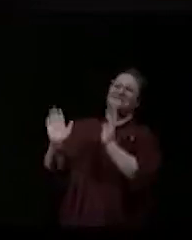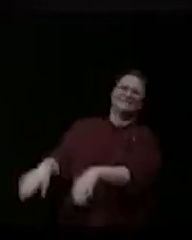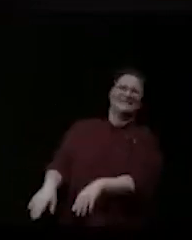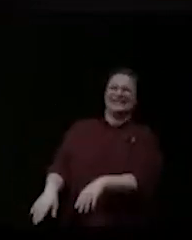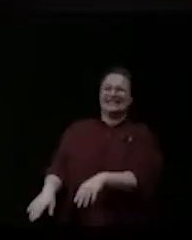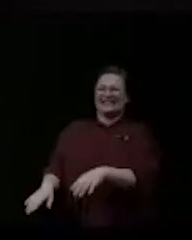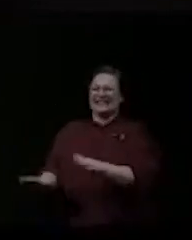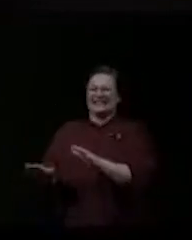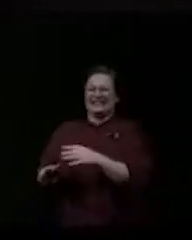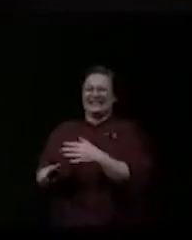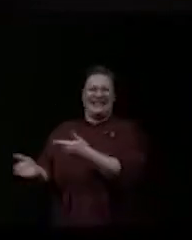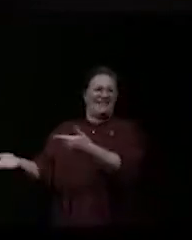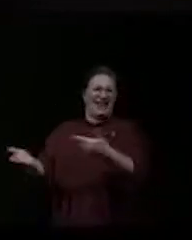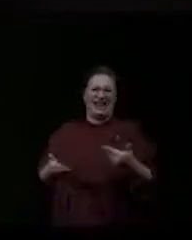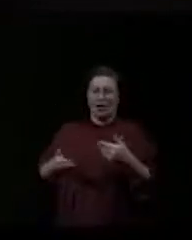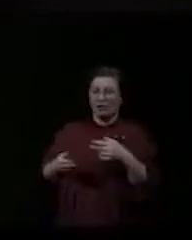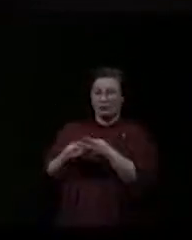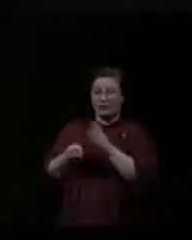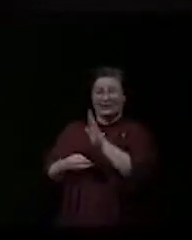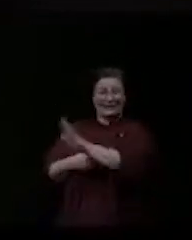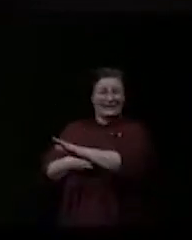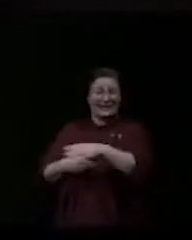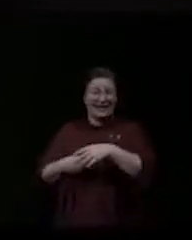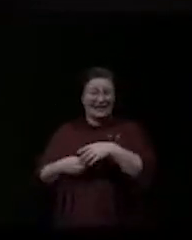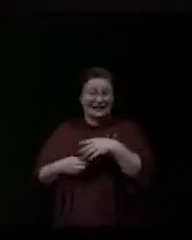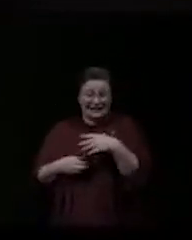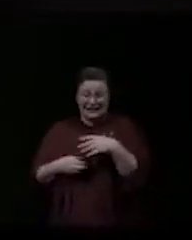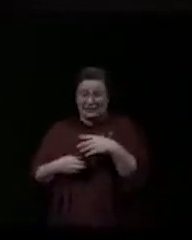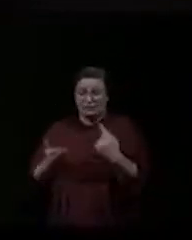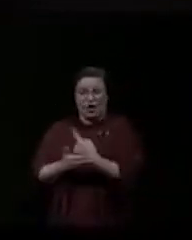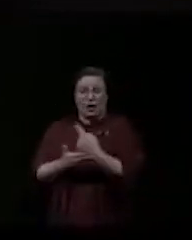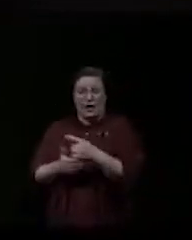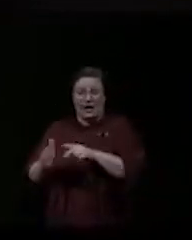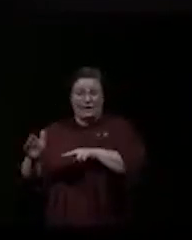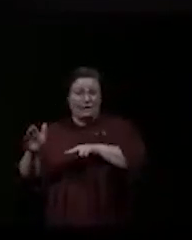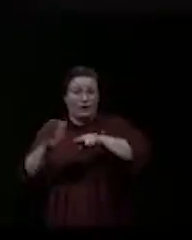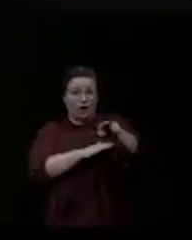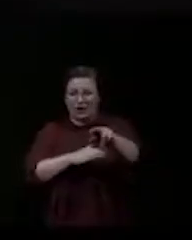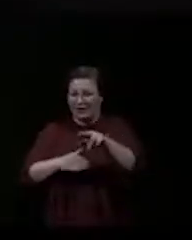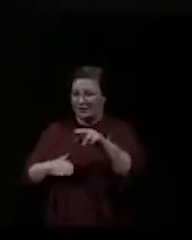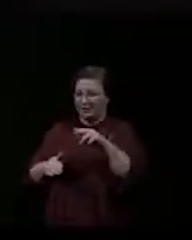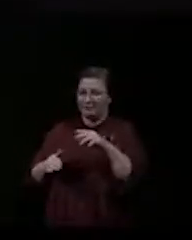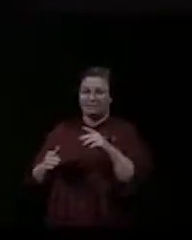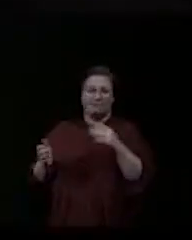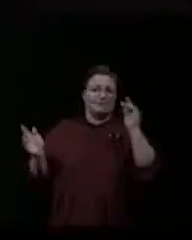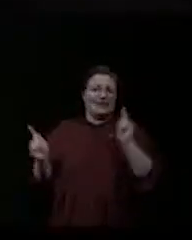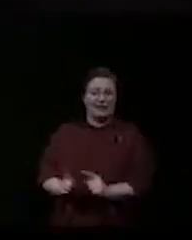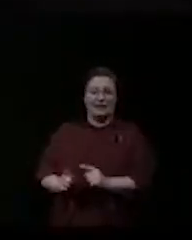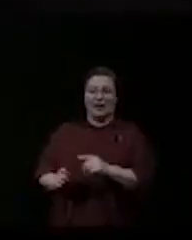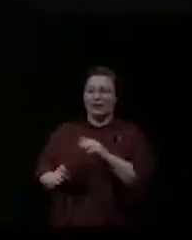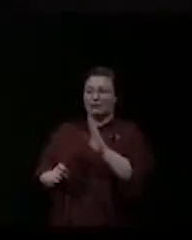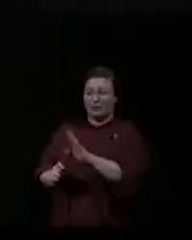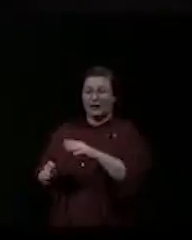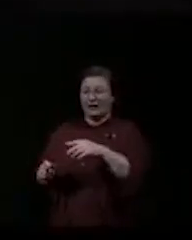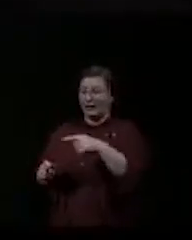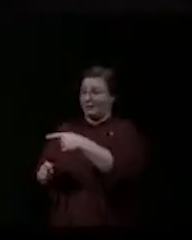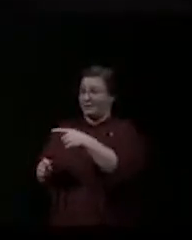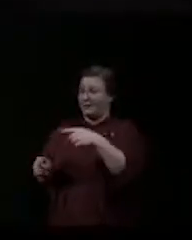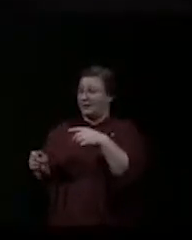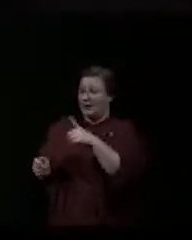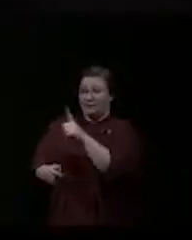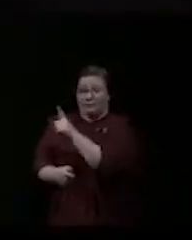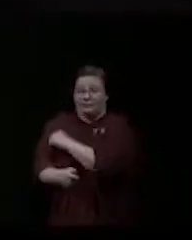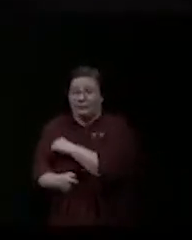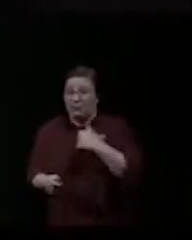erasing their chances of escaping when the risks are extremely high or when they are just burnt out